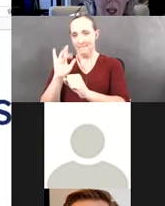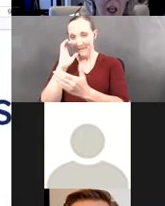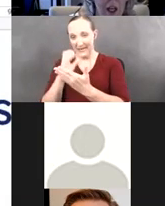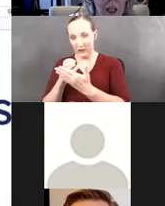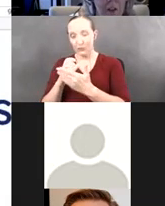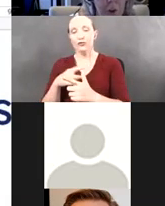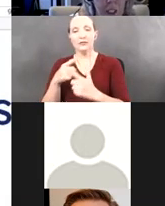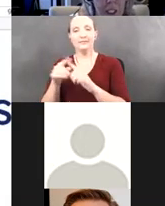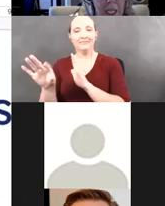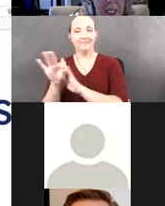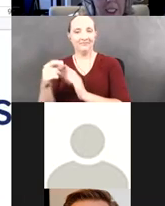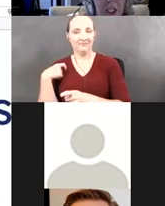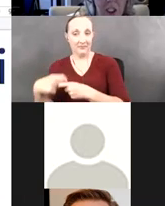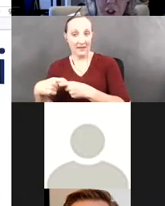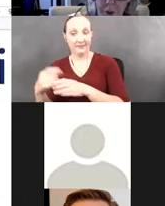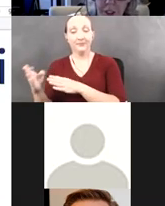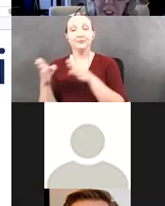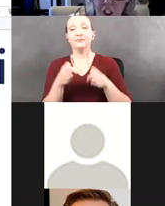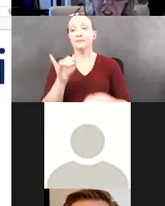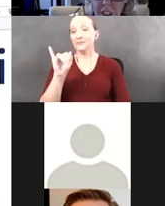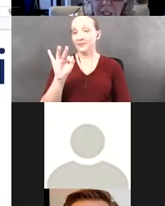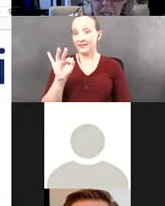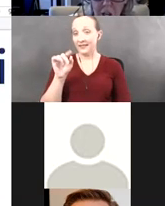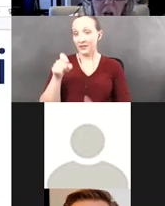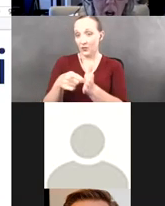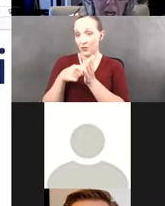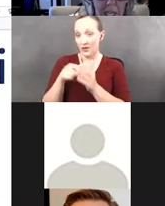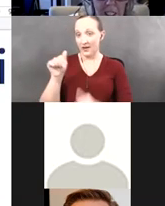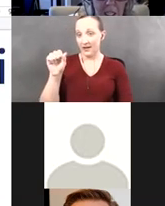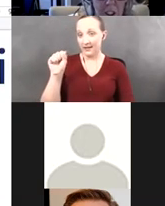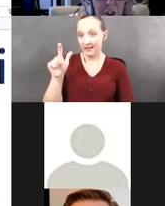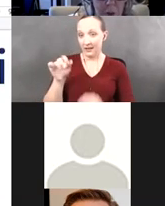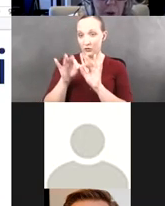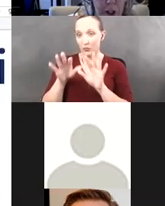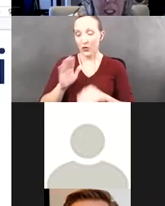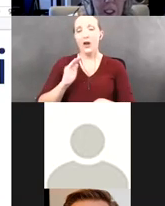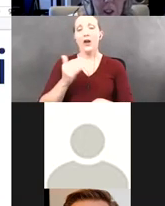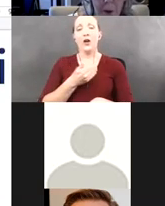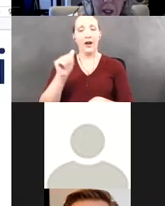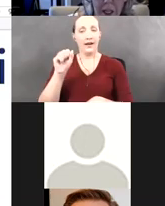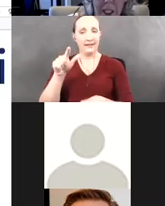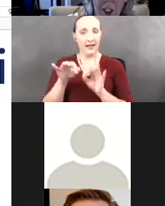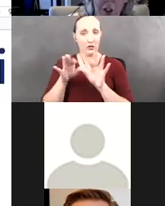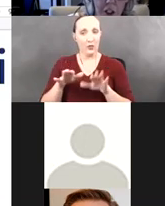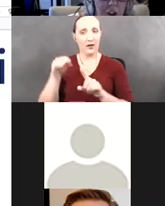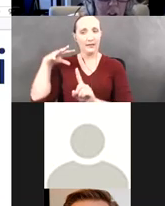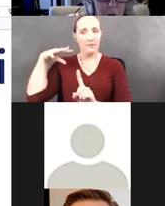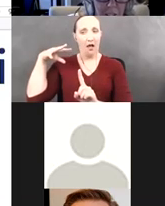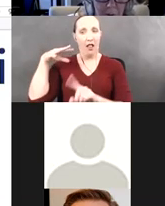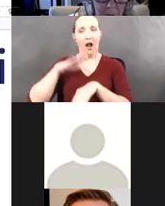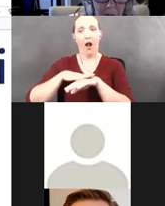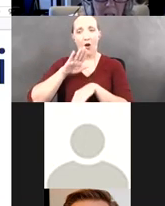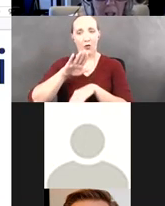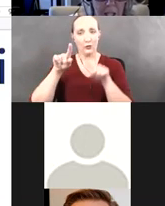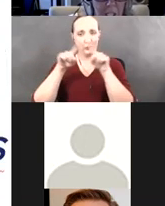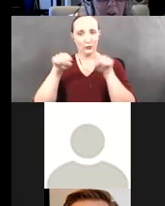y seleccione If you español, need Spanish. ASL Si interpretation necesita today, our interpretación ASL en lenguaje interpreter por is signos, nuestro spotlighted on your intérprete screen.